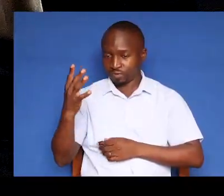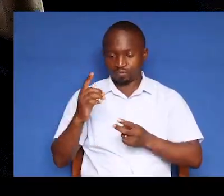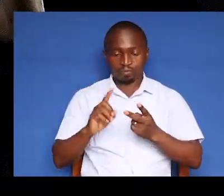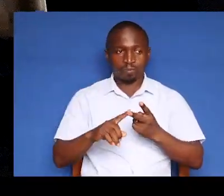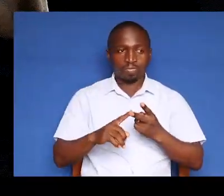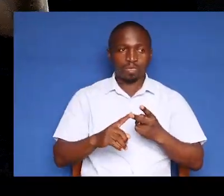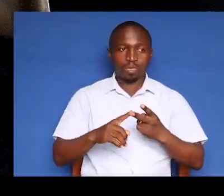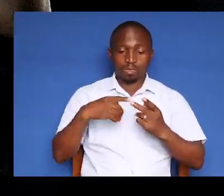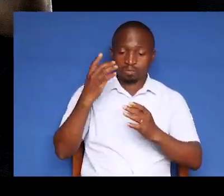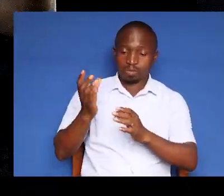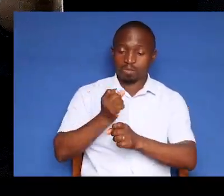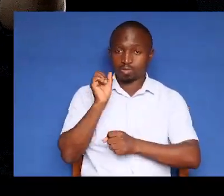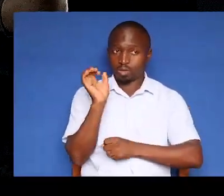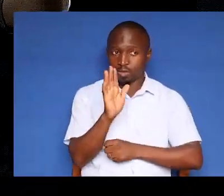income